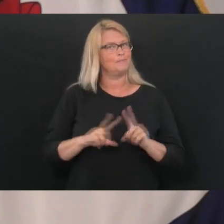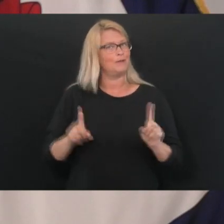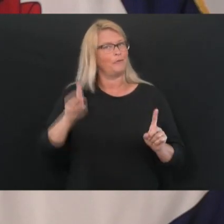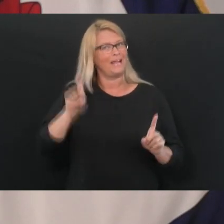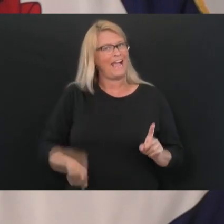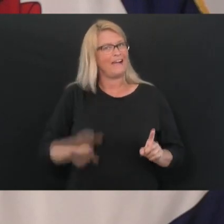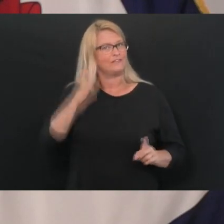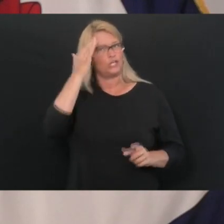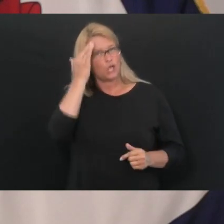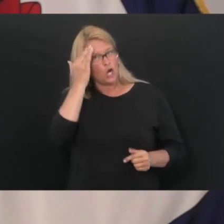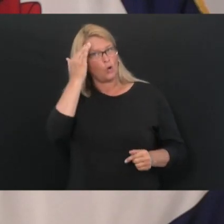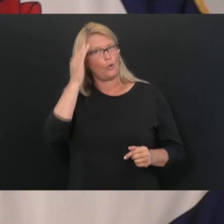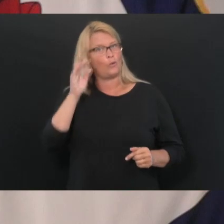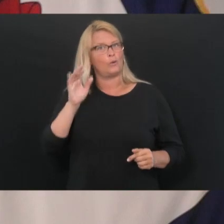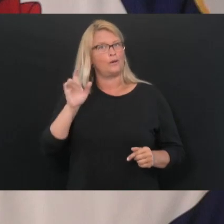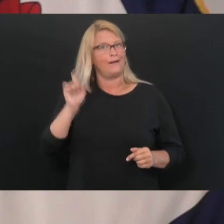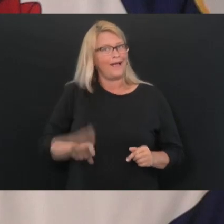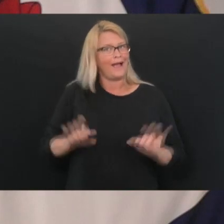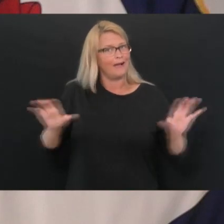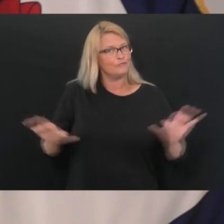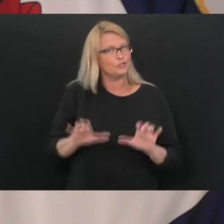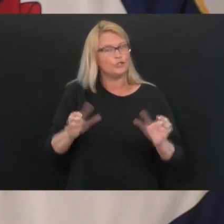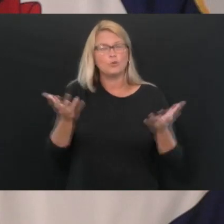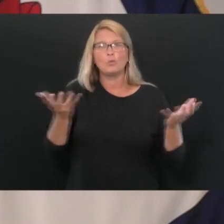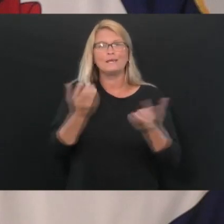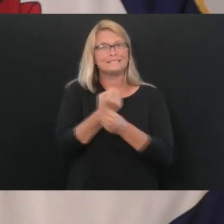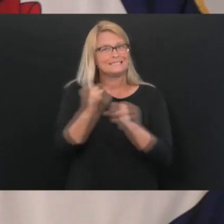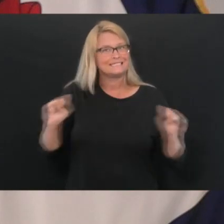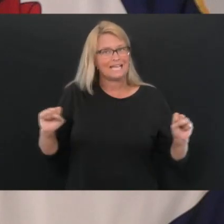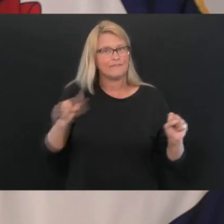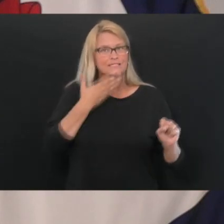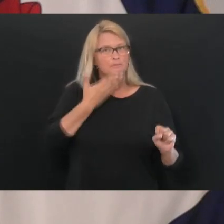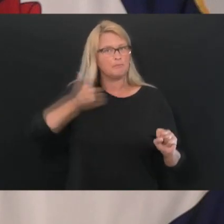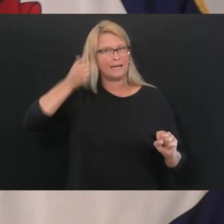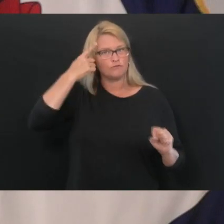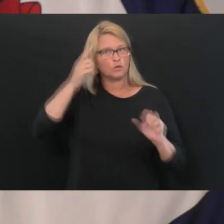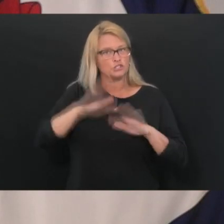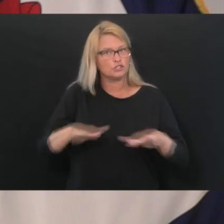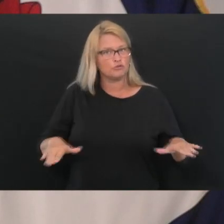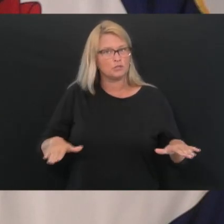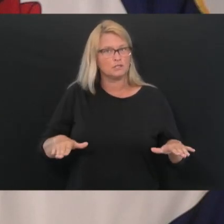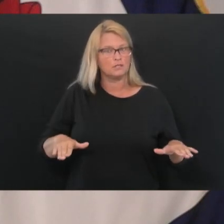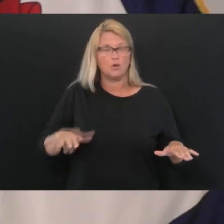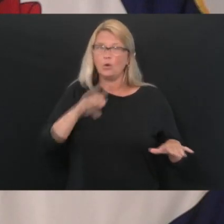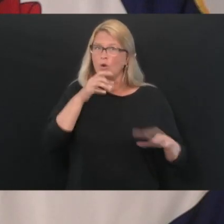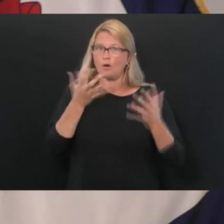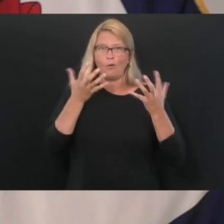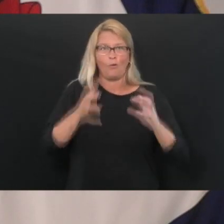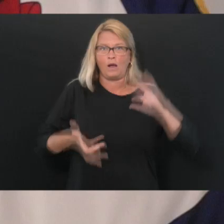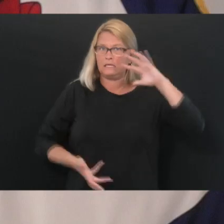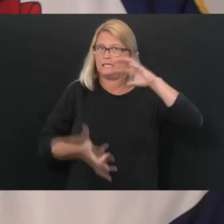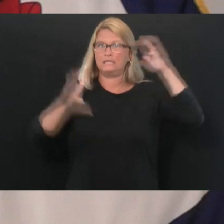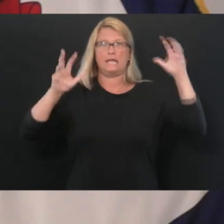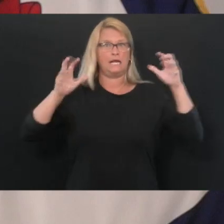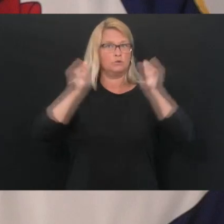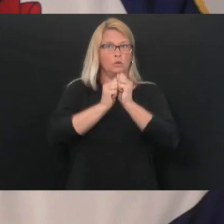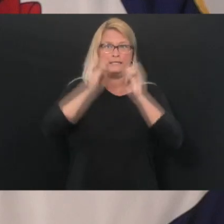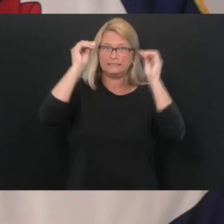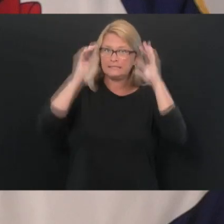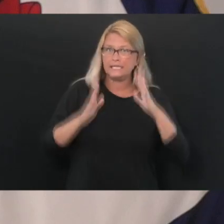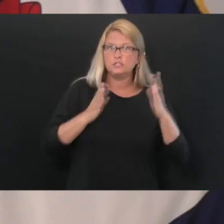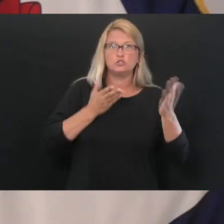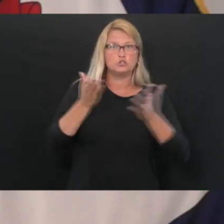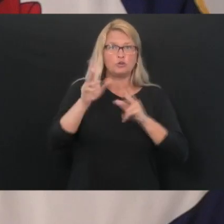know, we have got to do what is the safest and best thing for our kids. We don't need a catastrophe on our hands with our teachers, our